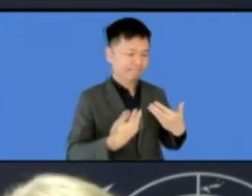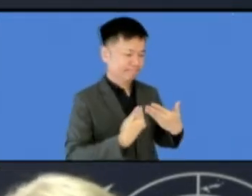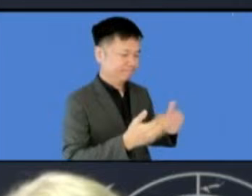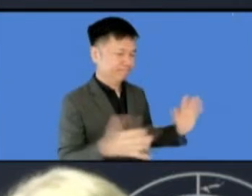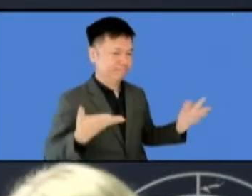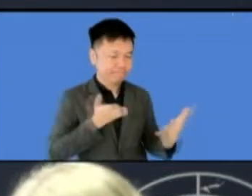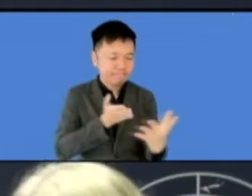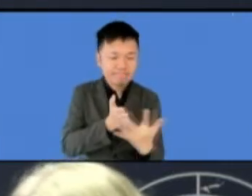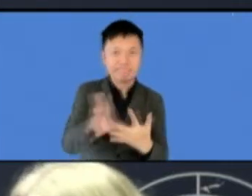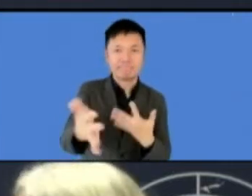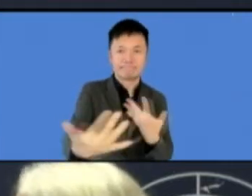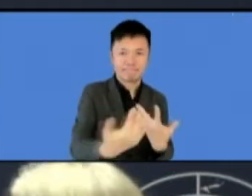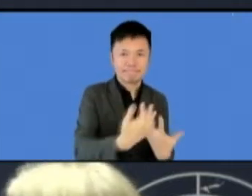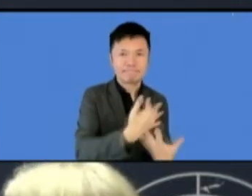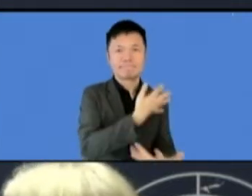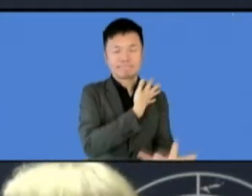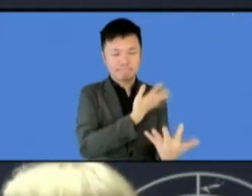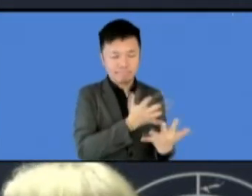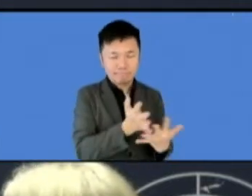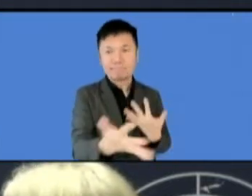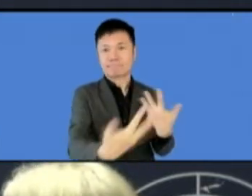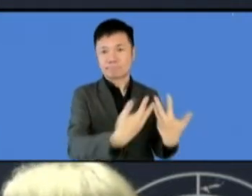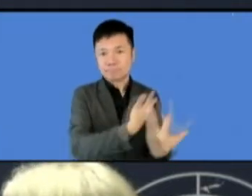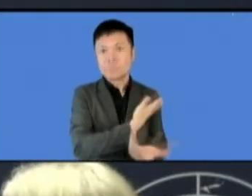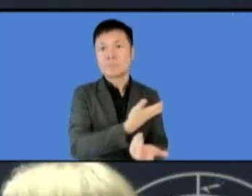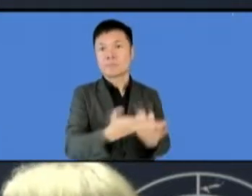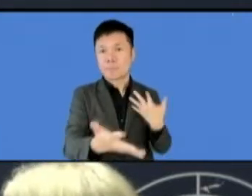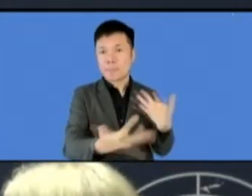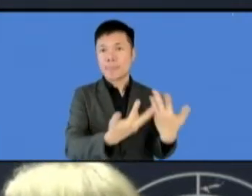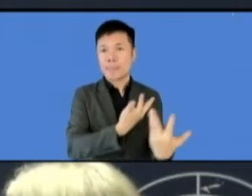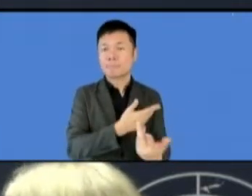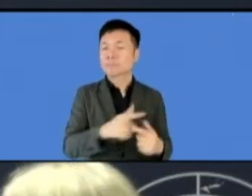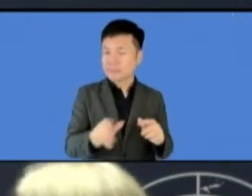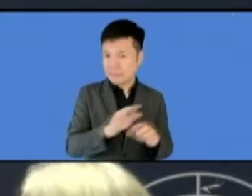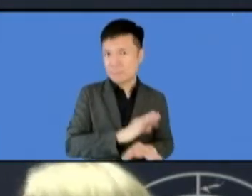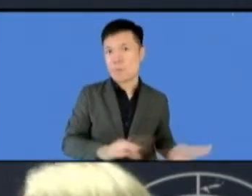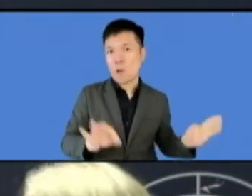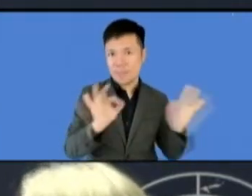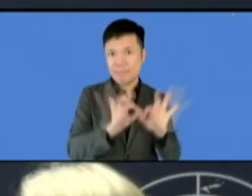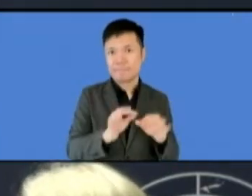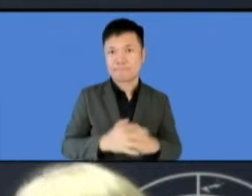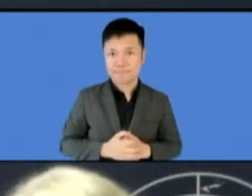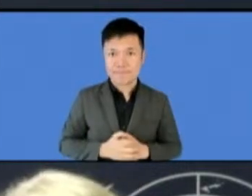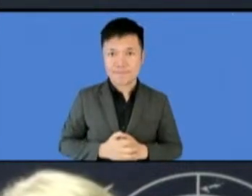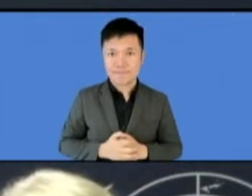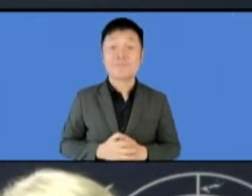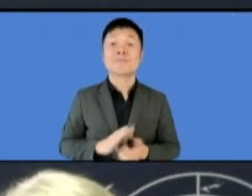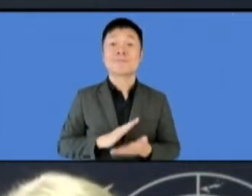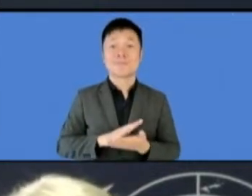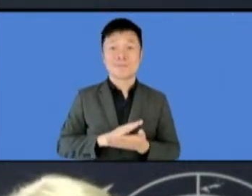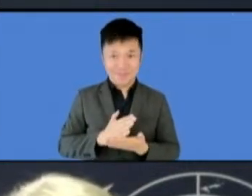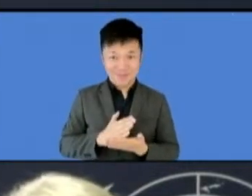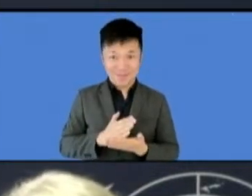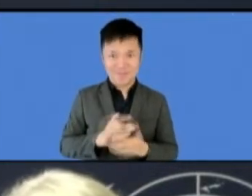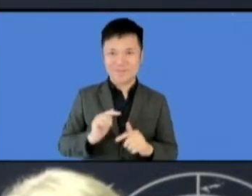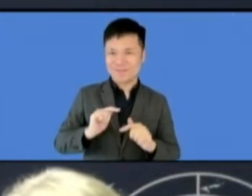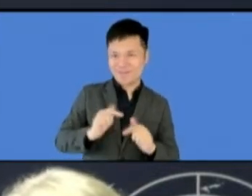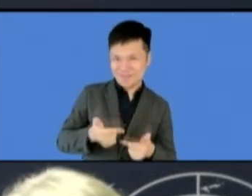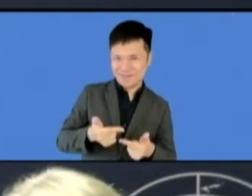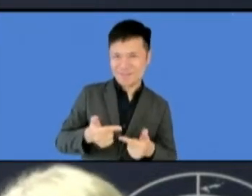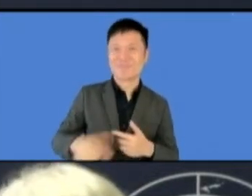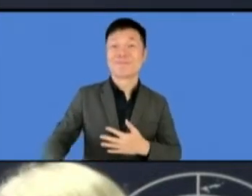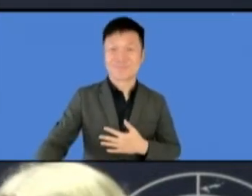again is a really, really critical aspect to how we actually do this type of work. Thank you. Thank you, Mr. Ong,